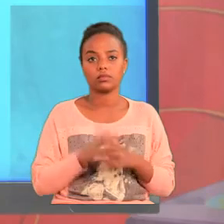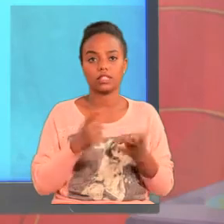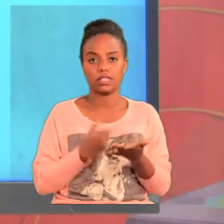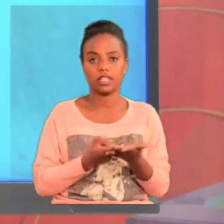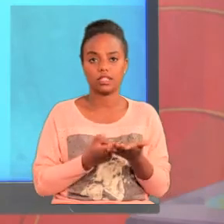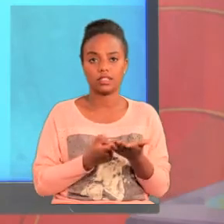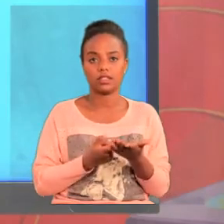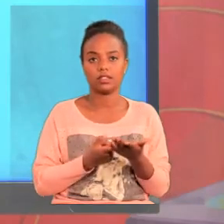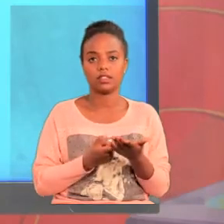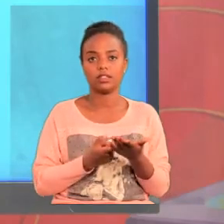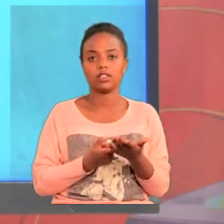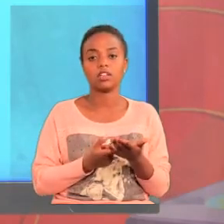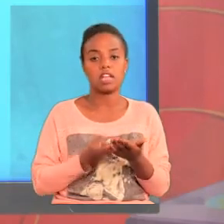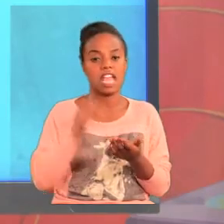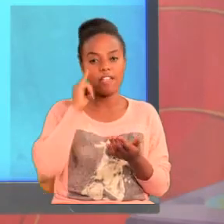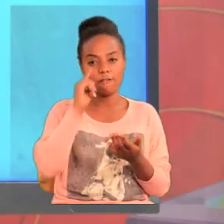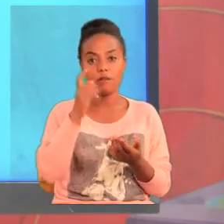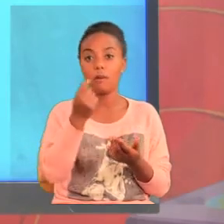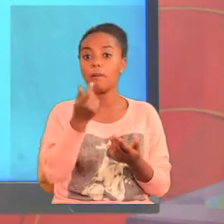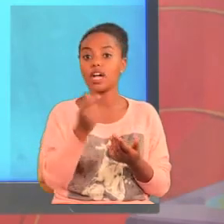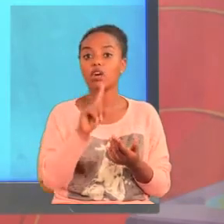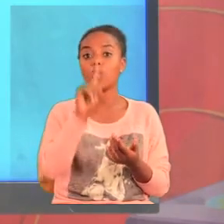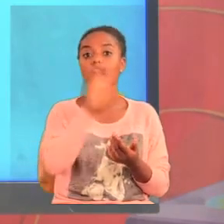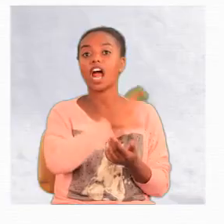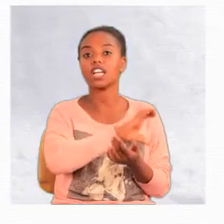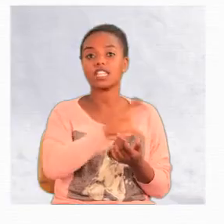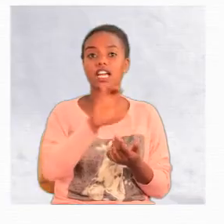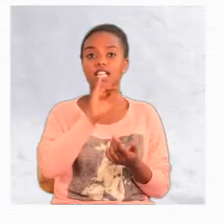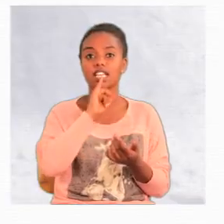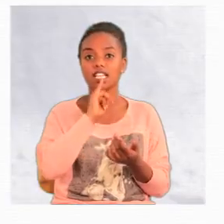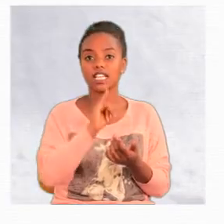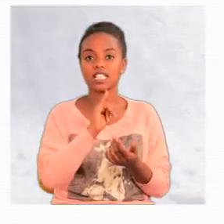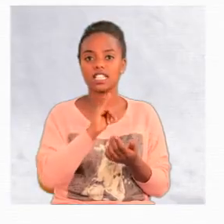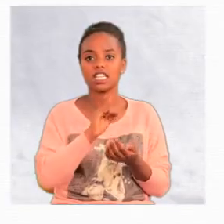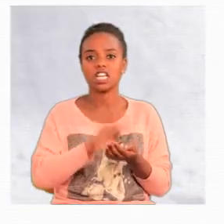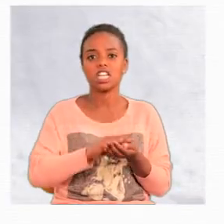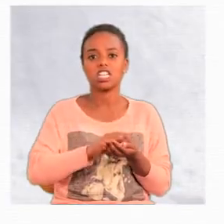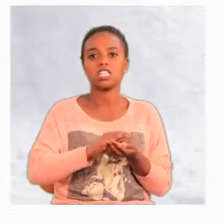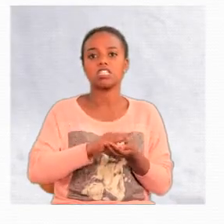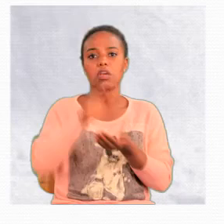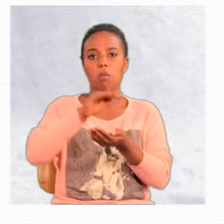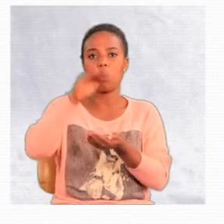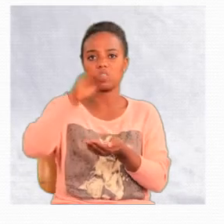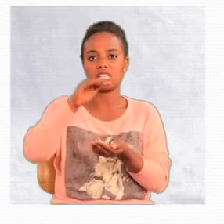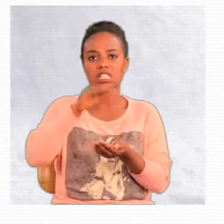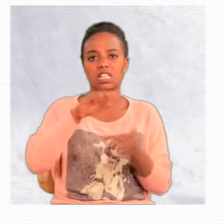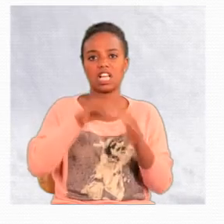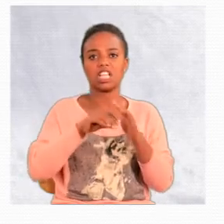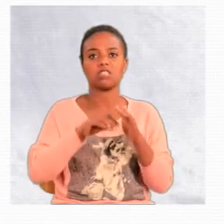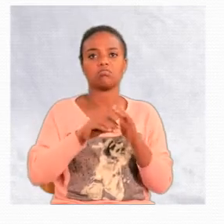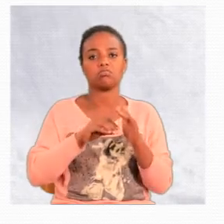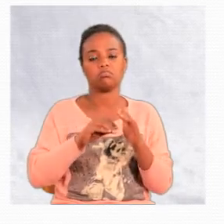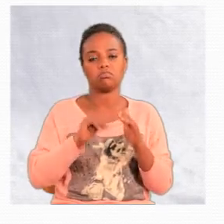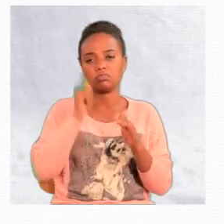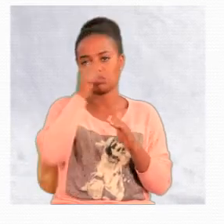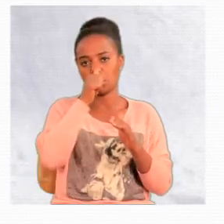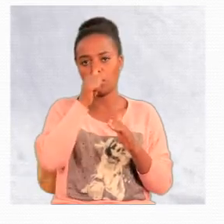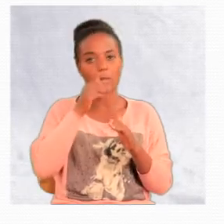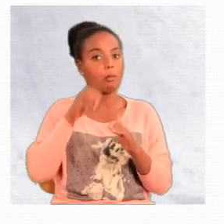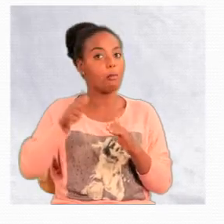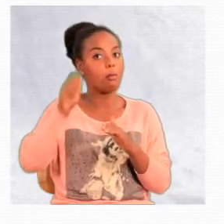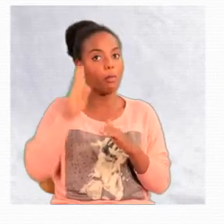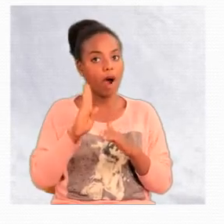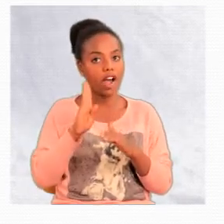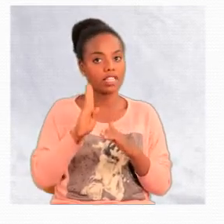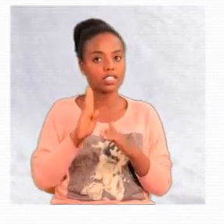Here, if birr 100 is deposited in a commercial bank of Ethiopia with interest rate